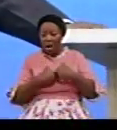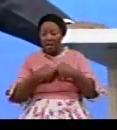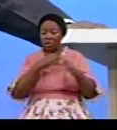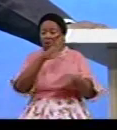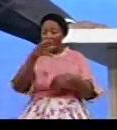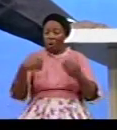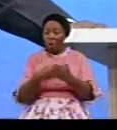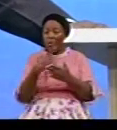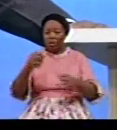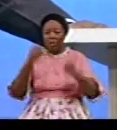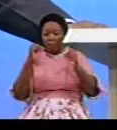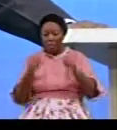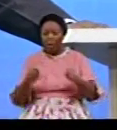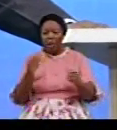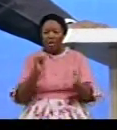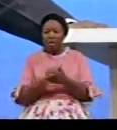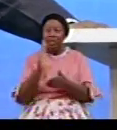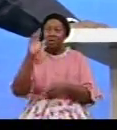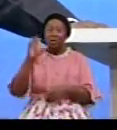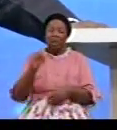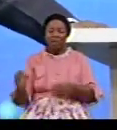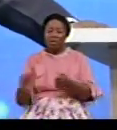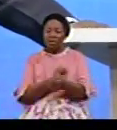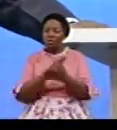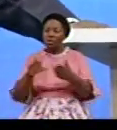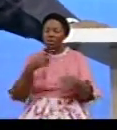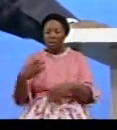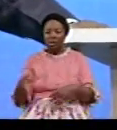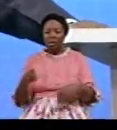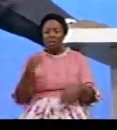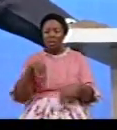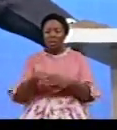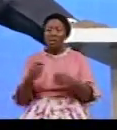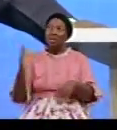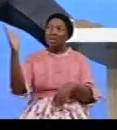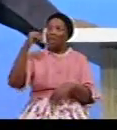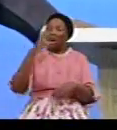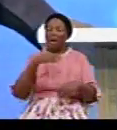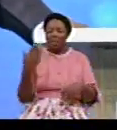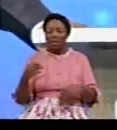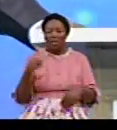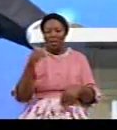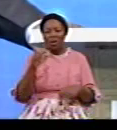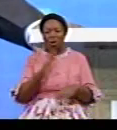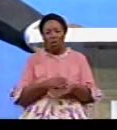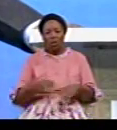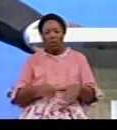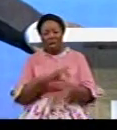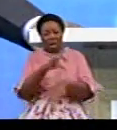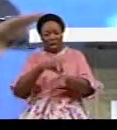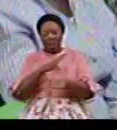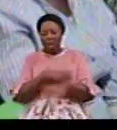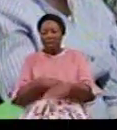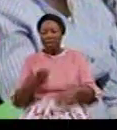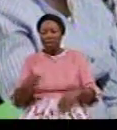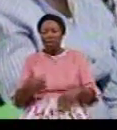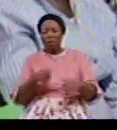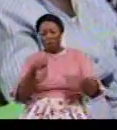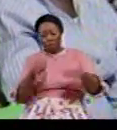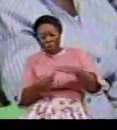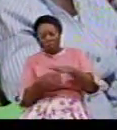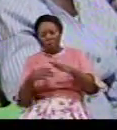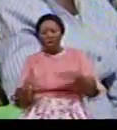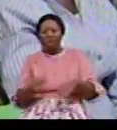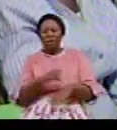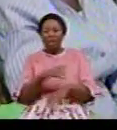be their God. When they have any challenge, I will be their God. Even before they open their mouth to ask